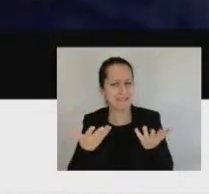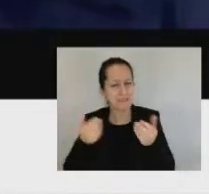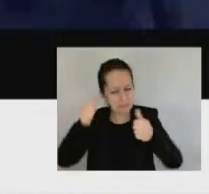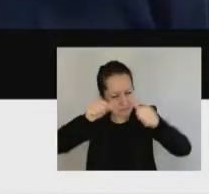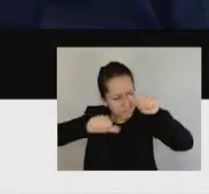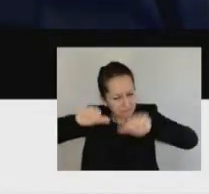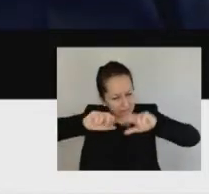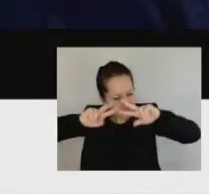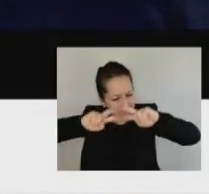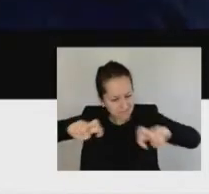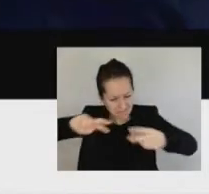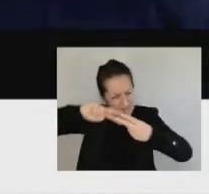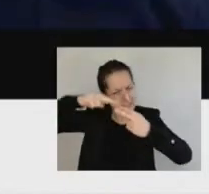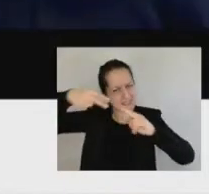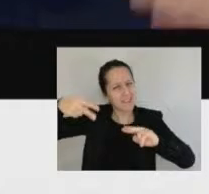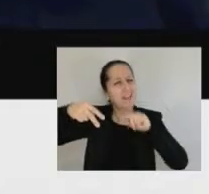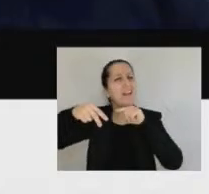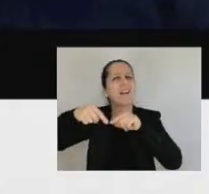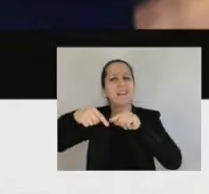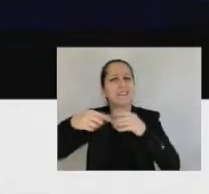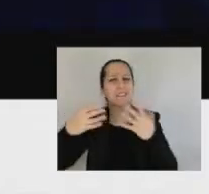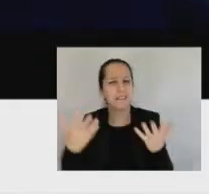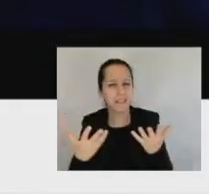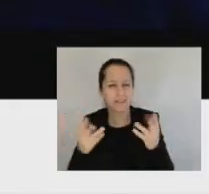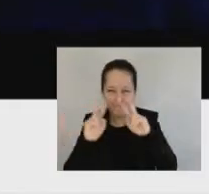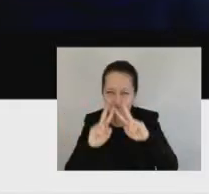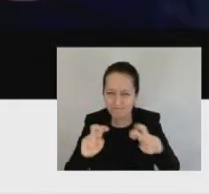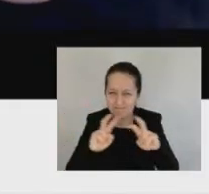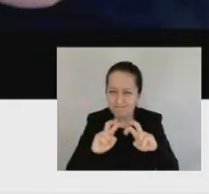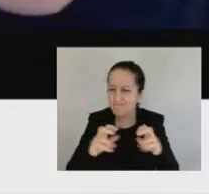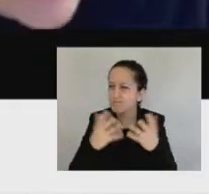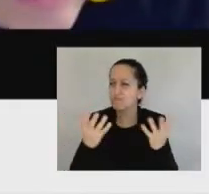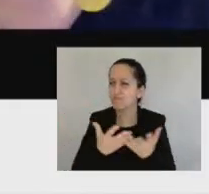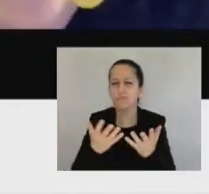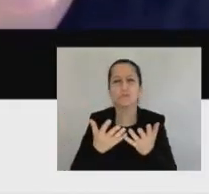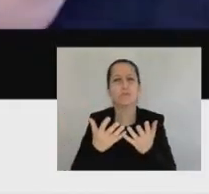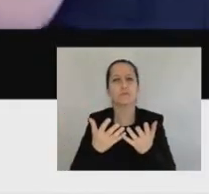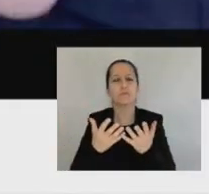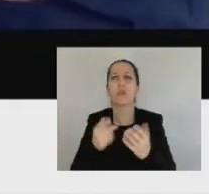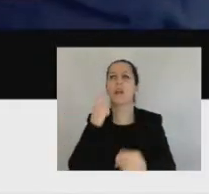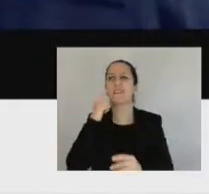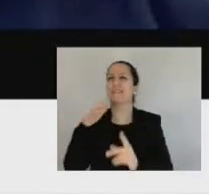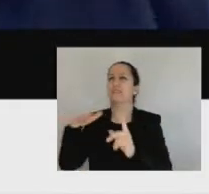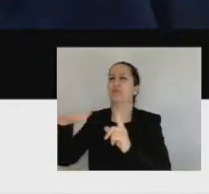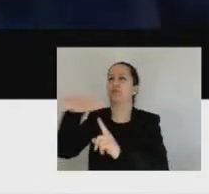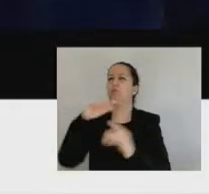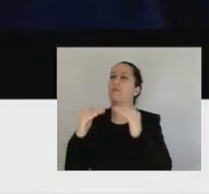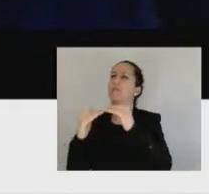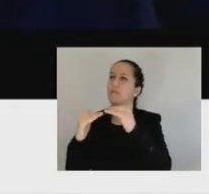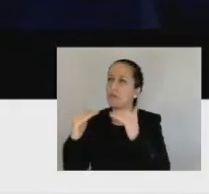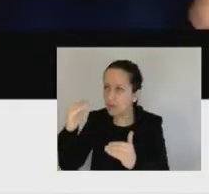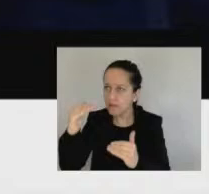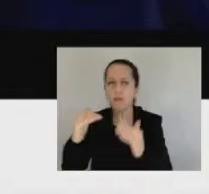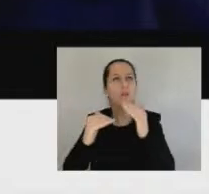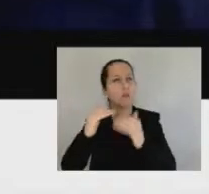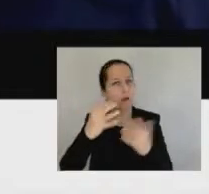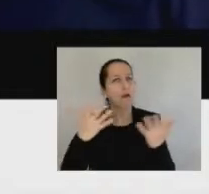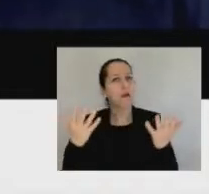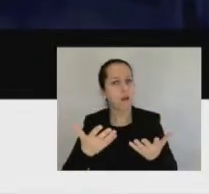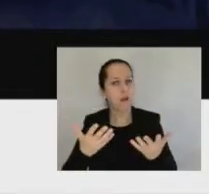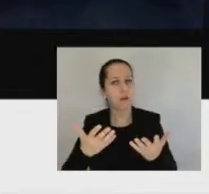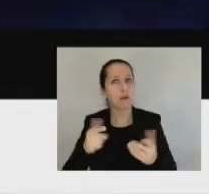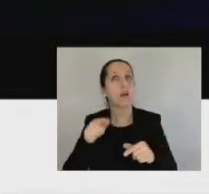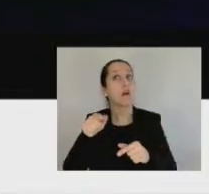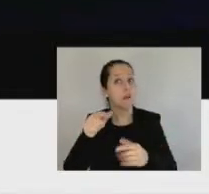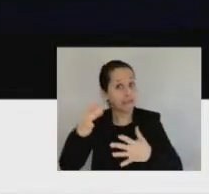important progresses with the genetic development. And when you analyze mechanisms that generate inequality and go